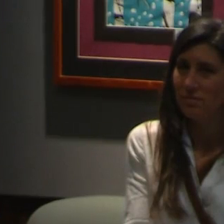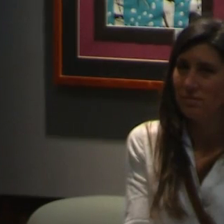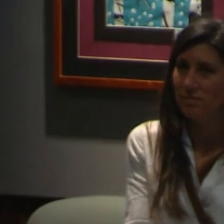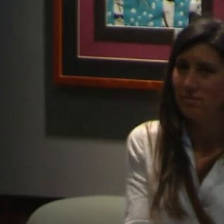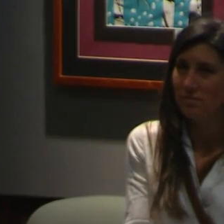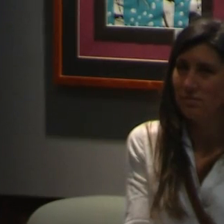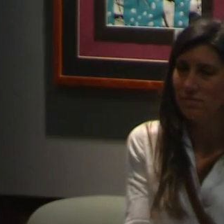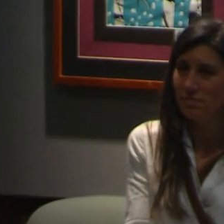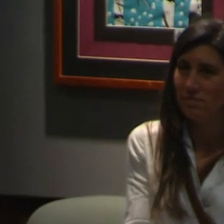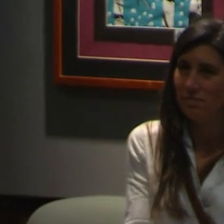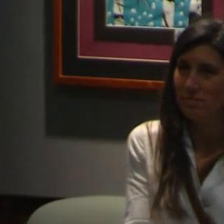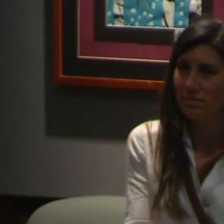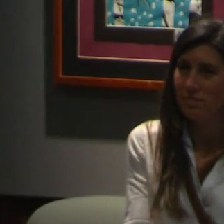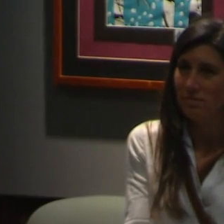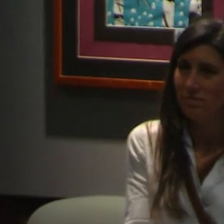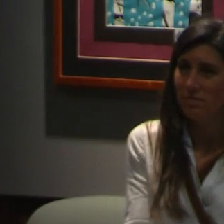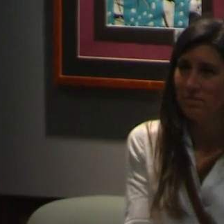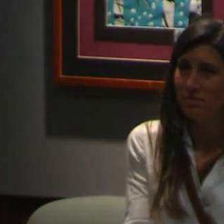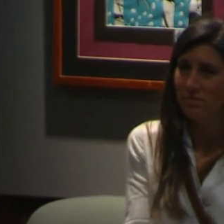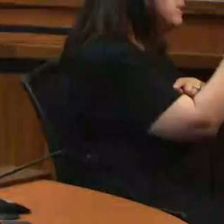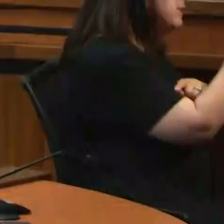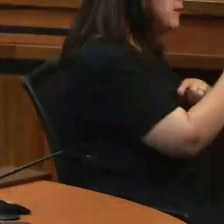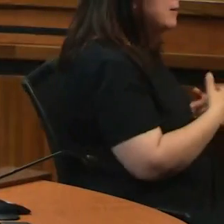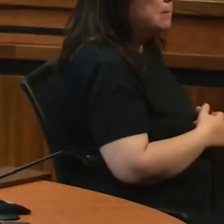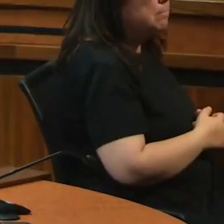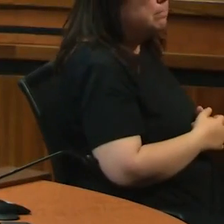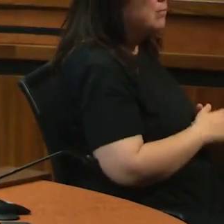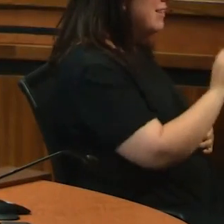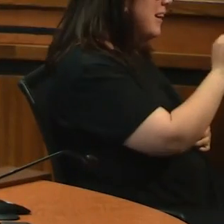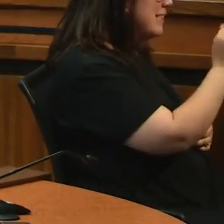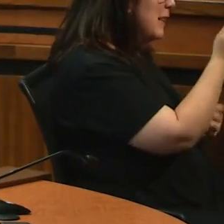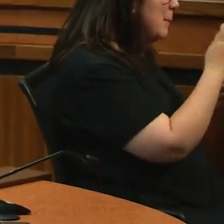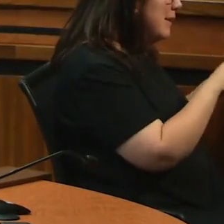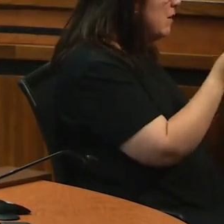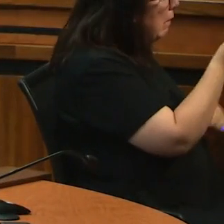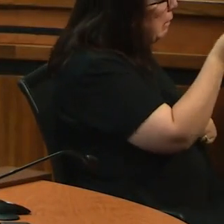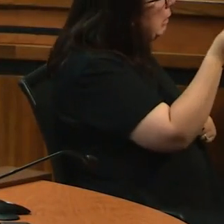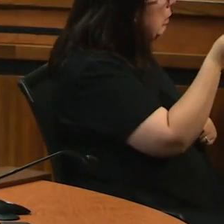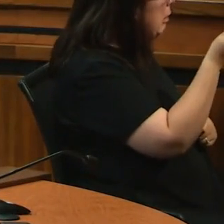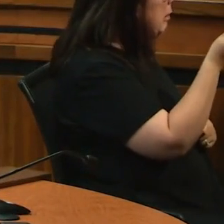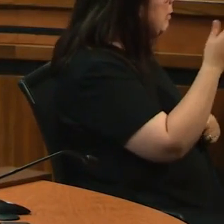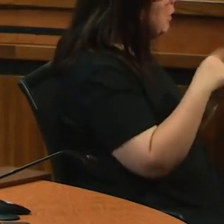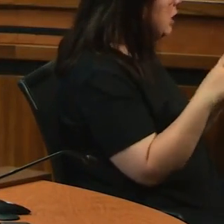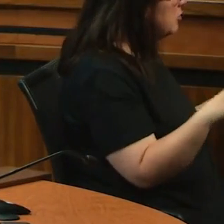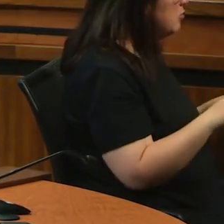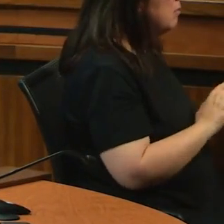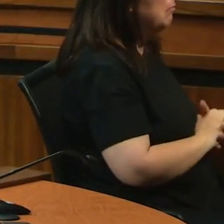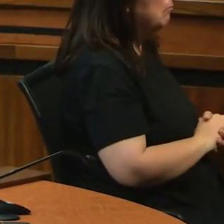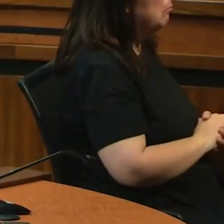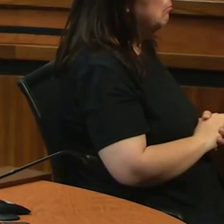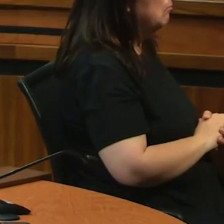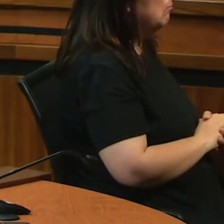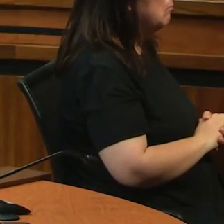Things did vary slightly. Anytime you get a separate survey and the data is a little bit different, there were slight variations. Without getting